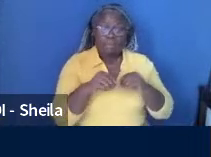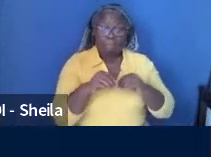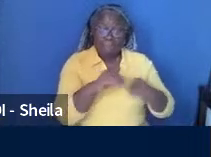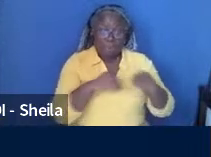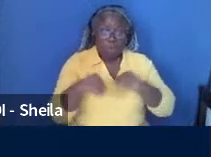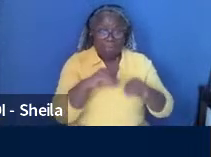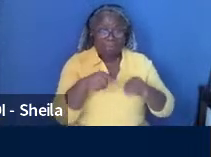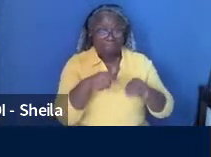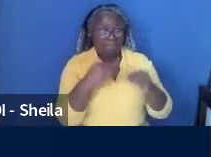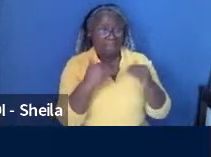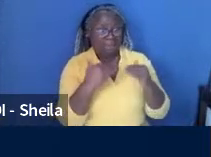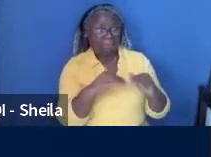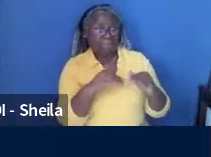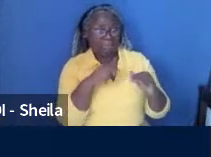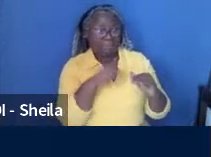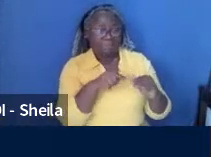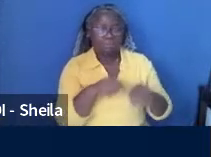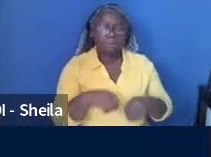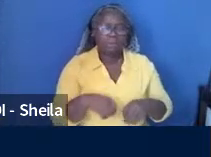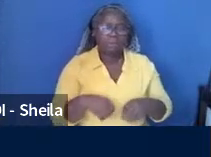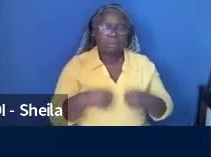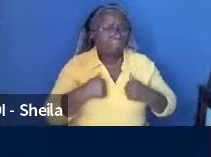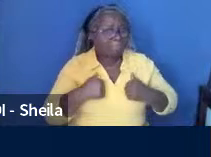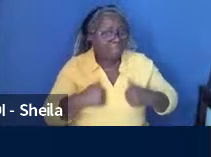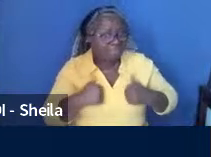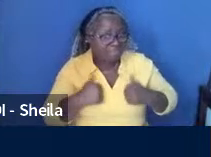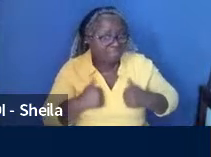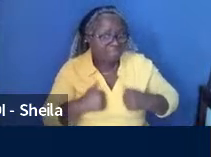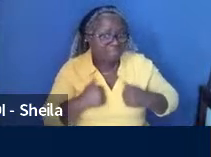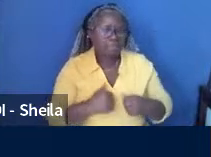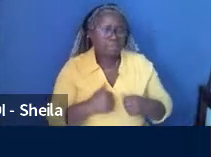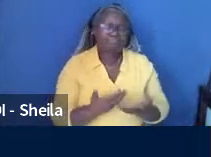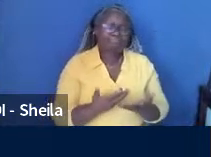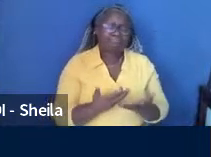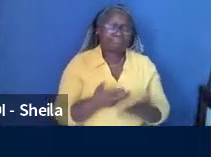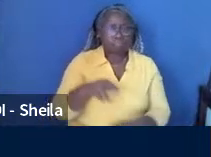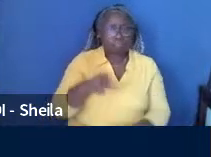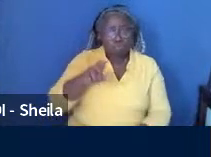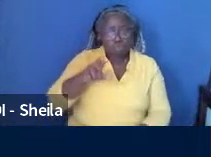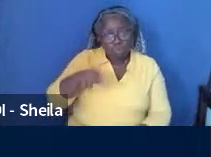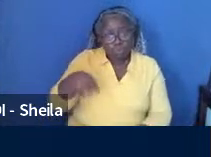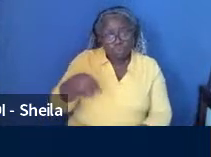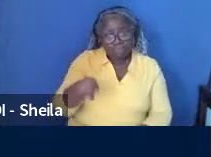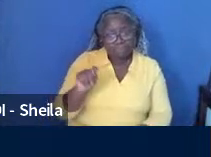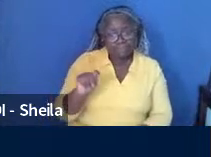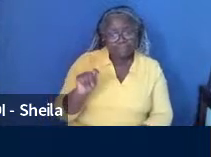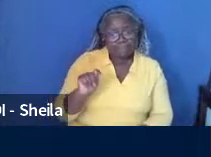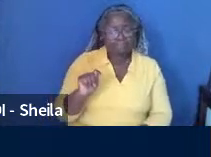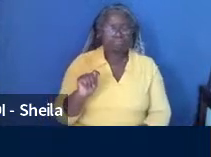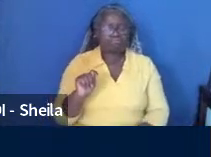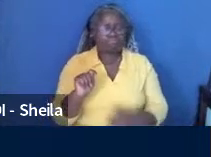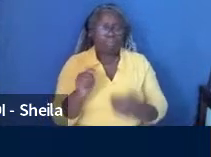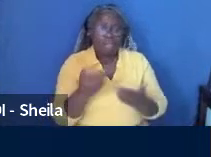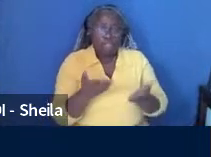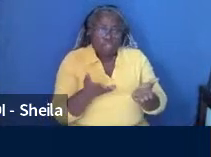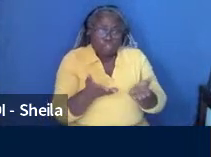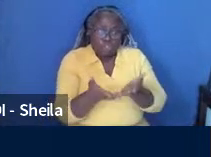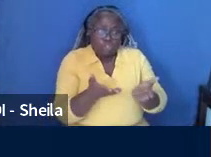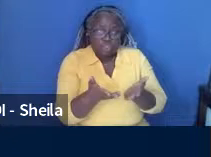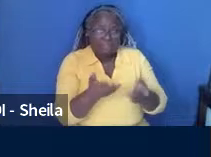counters. That first point in which you address the staff of one of these facilities, it's so important to be